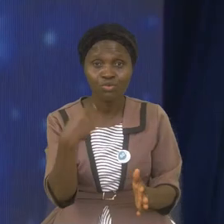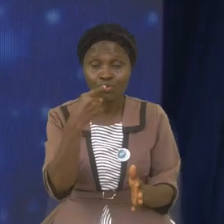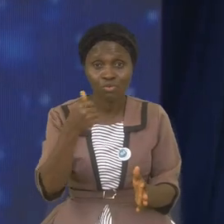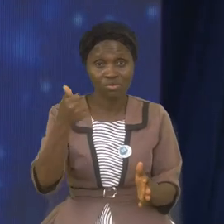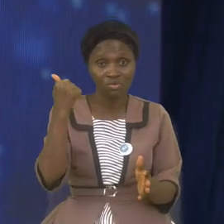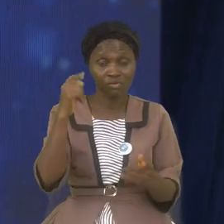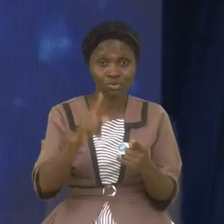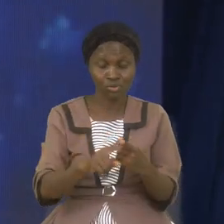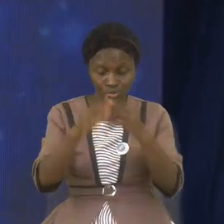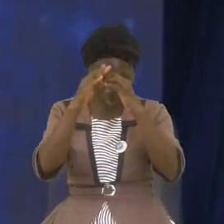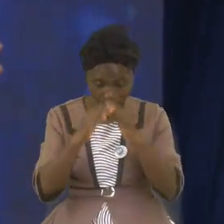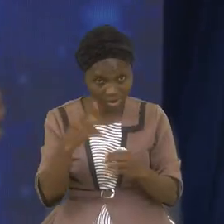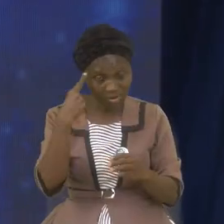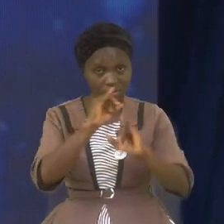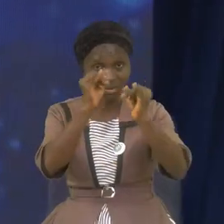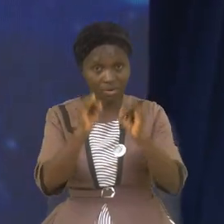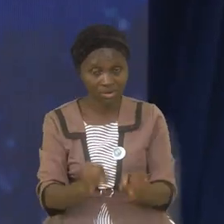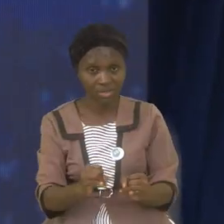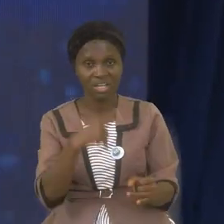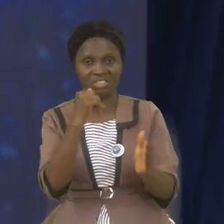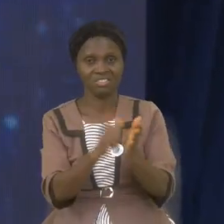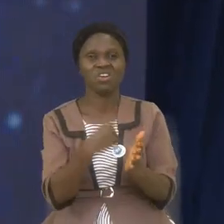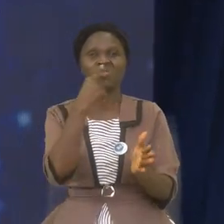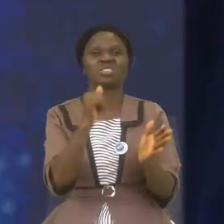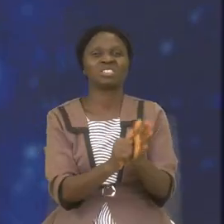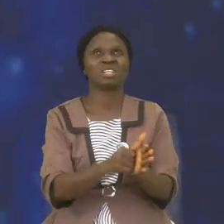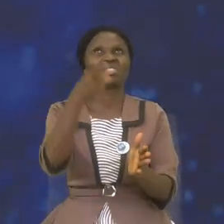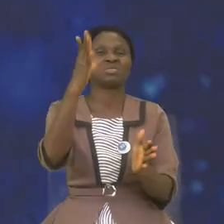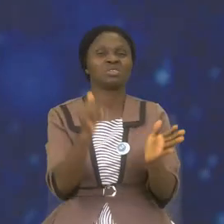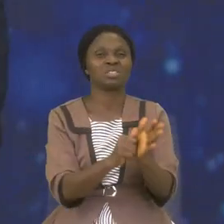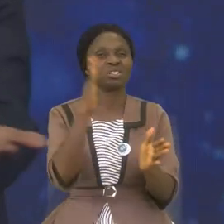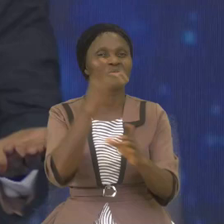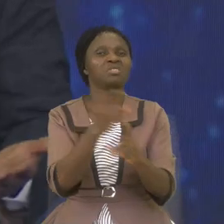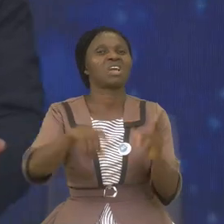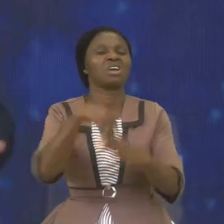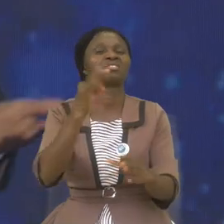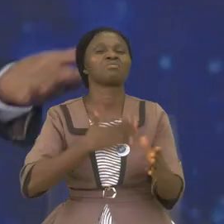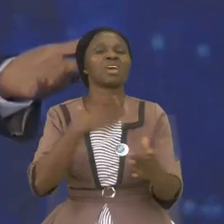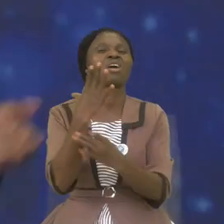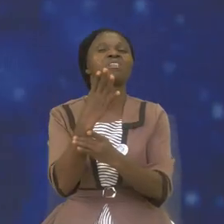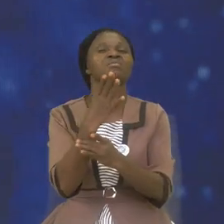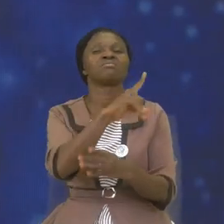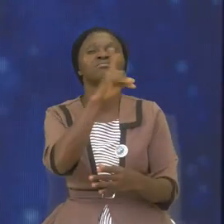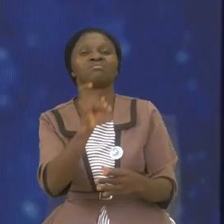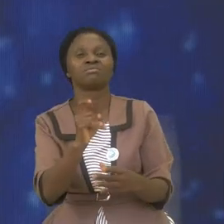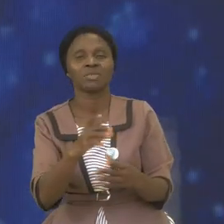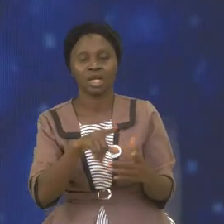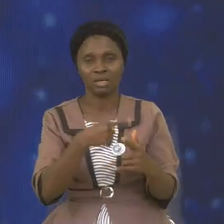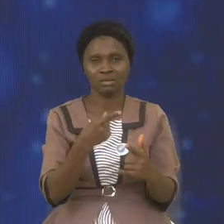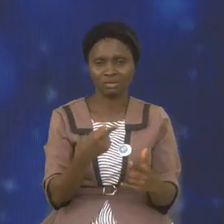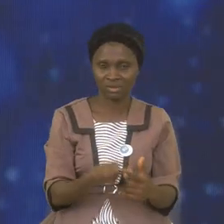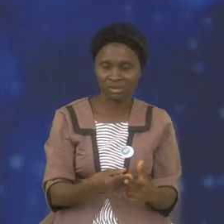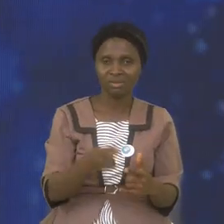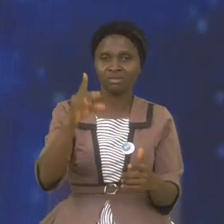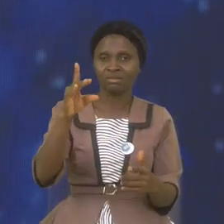furnace. And who is that God that will deliver you out of my hand? And he said, oh, King Nebuchadnezzar, we're not careful. Do you notice they